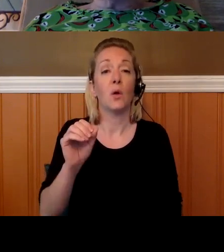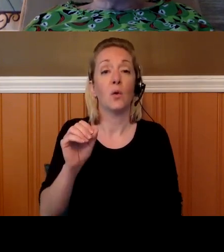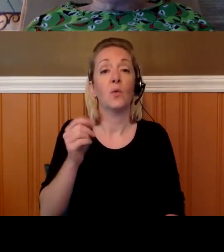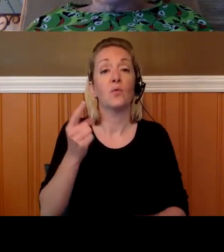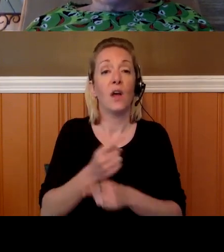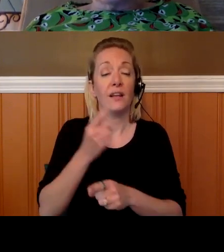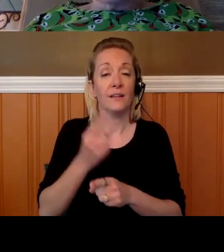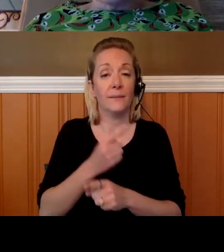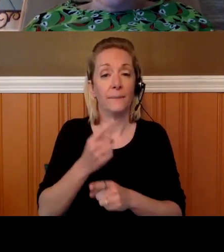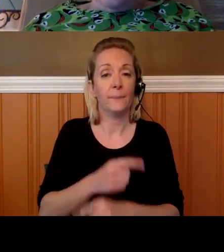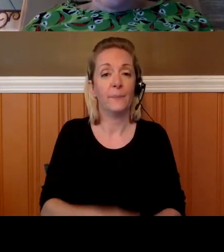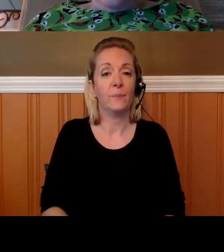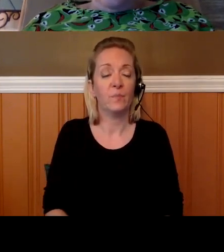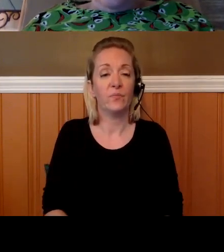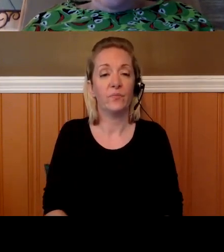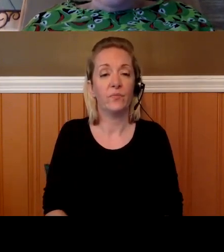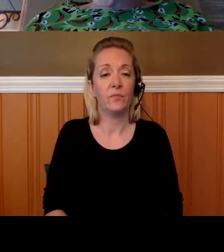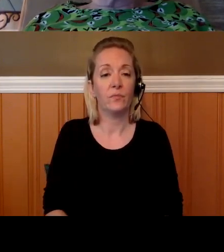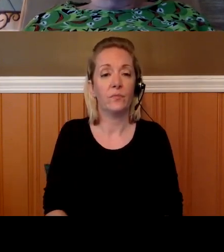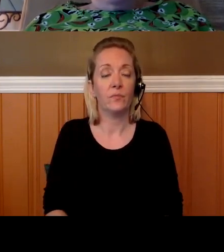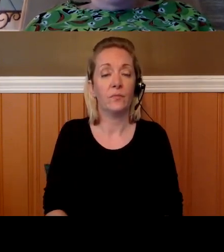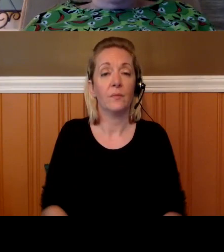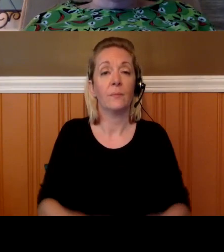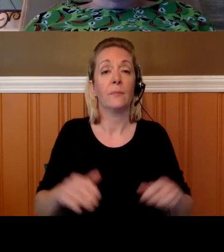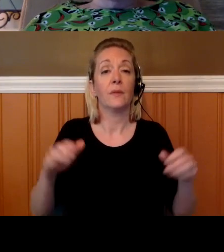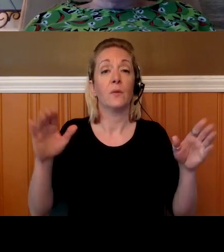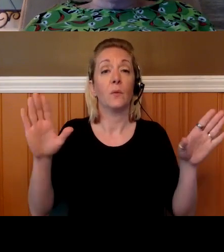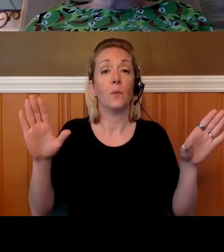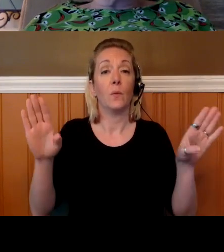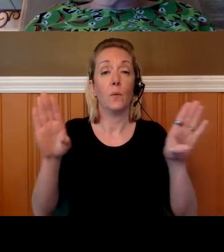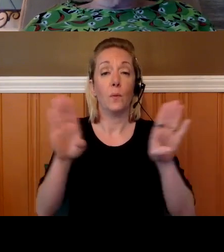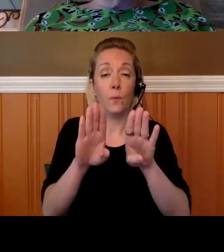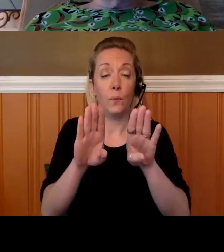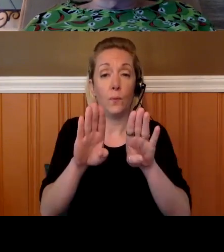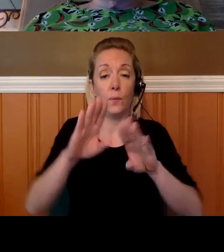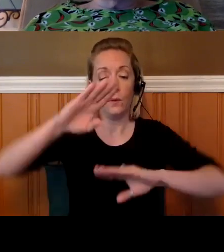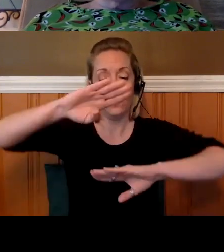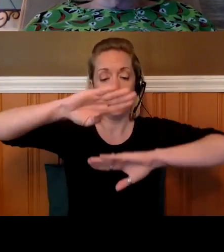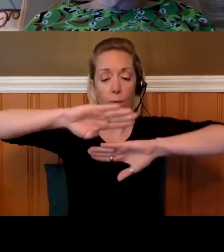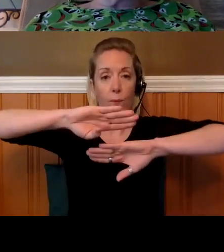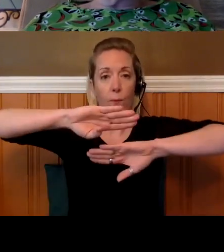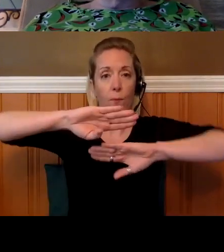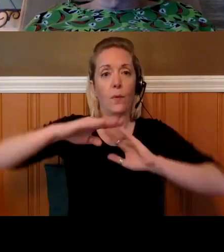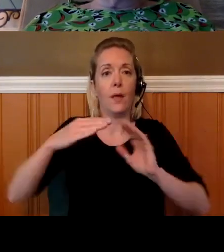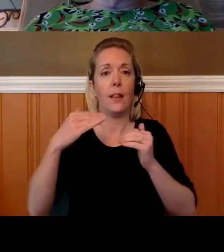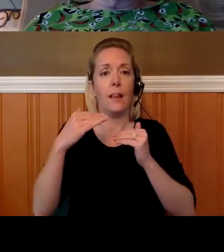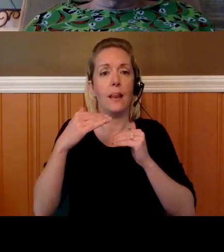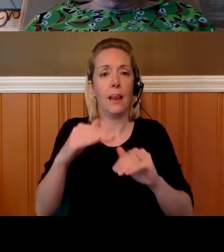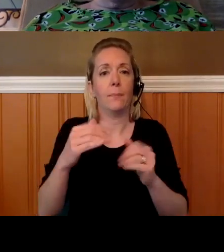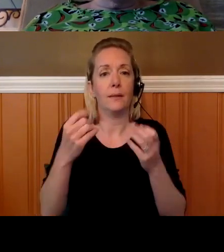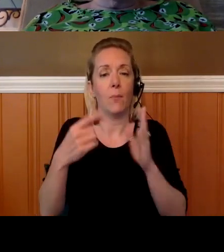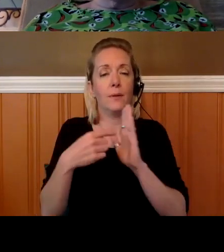Yeah, go. Right, so then it was go, but she's only working on 3 symbols with her at the